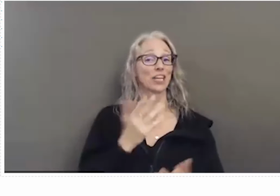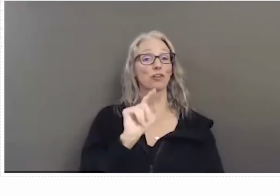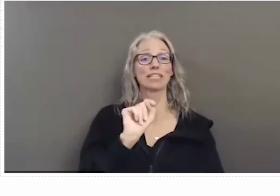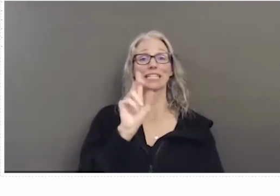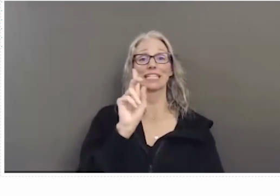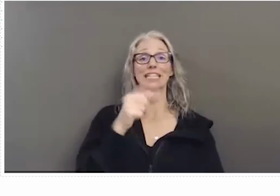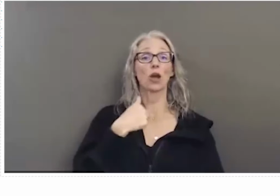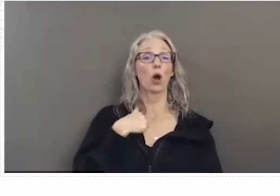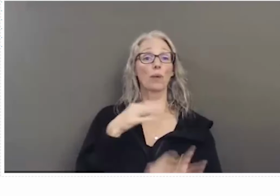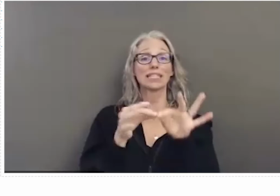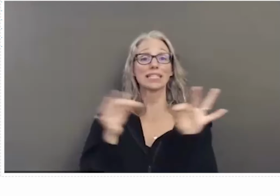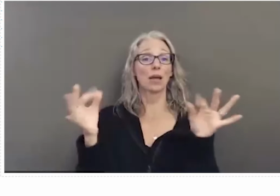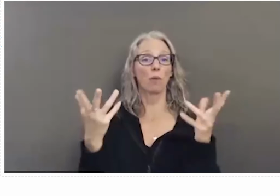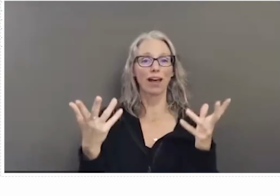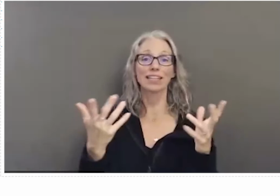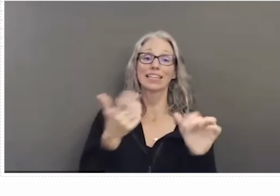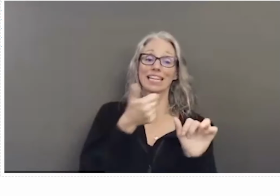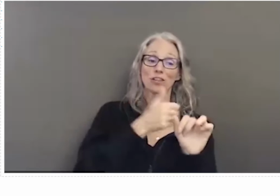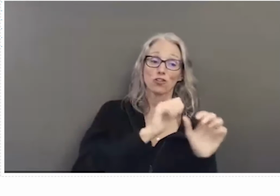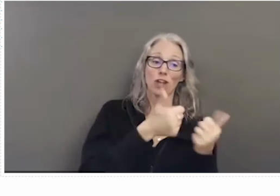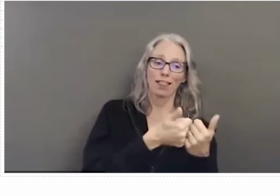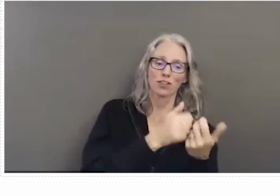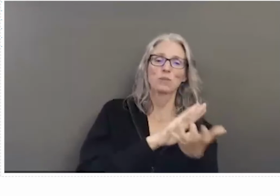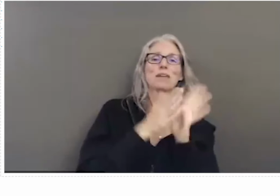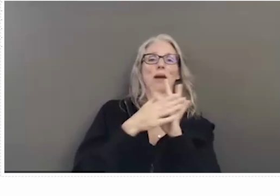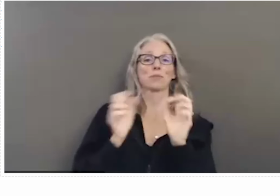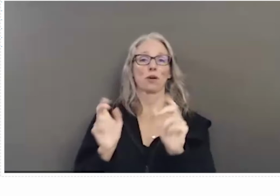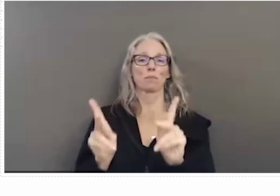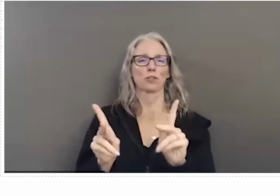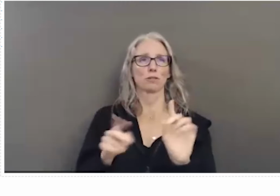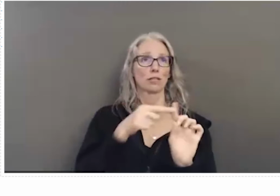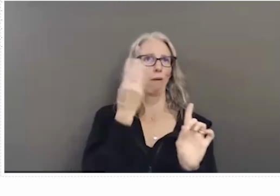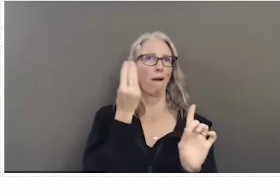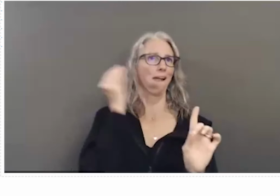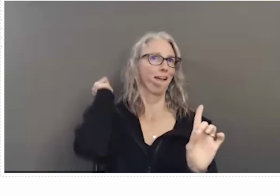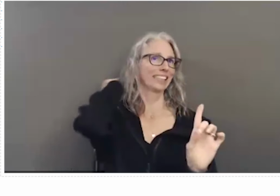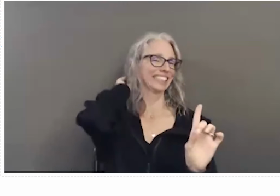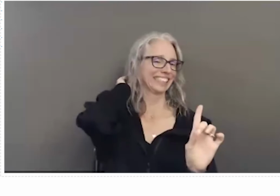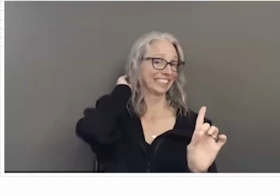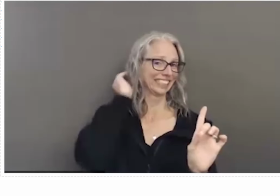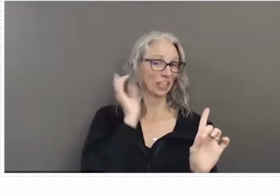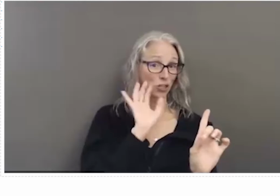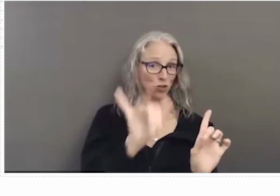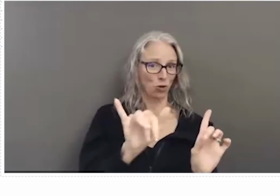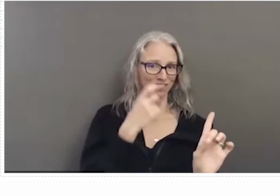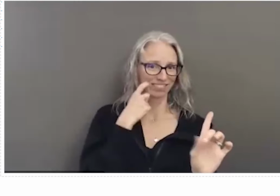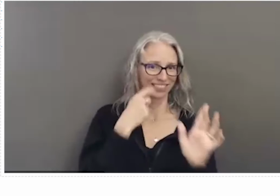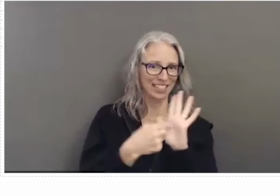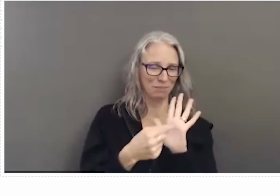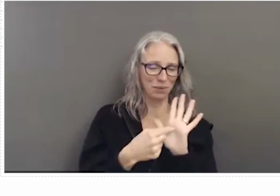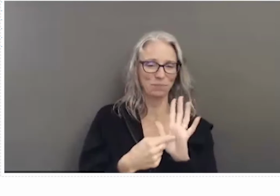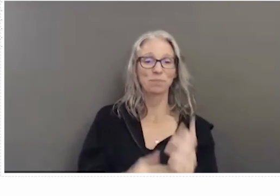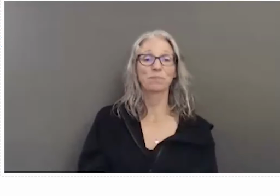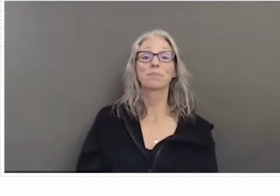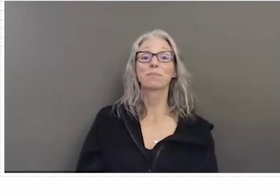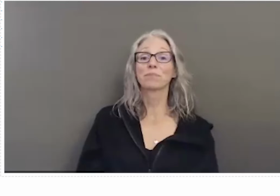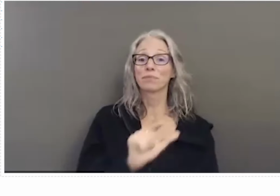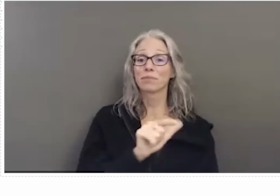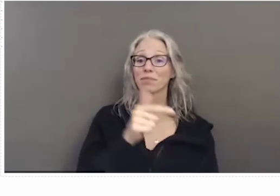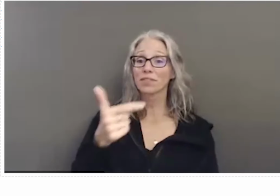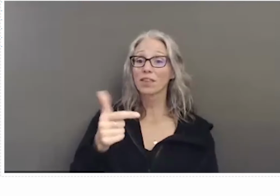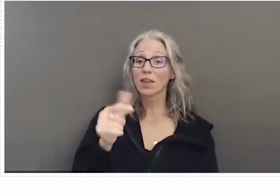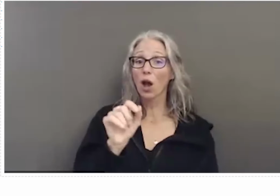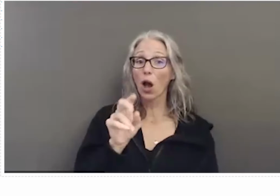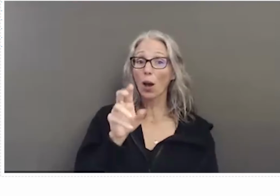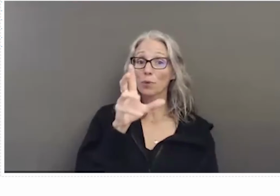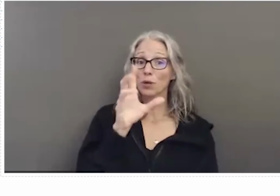you've given me a beautiful example that I can leverage in those meetings. So thanks, Carly. Aubrey, I think you're going to be letting